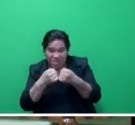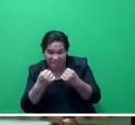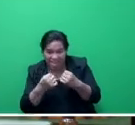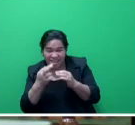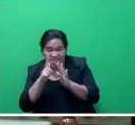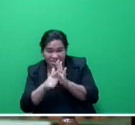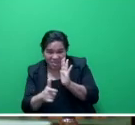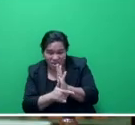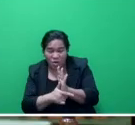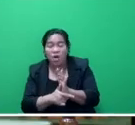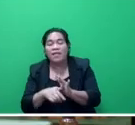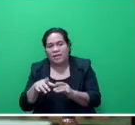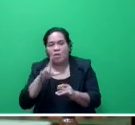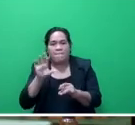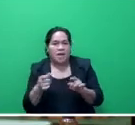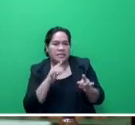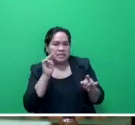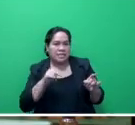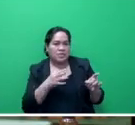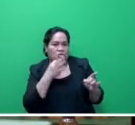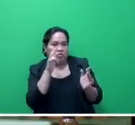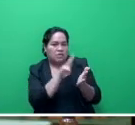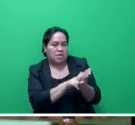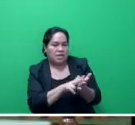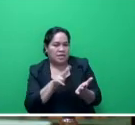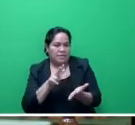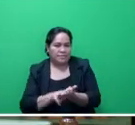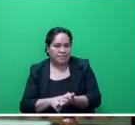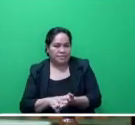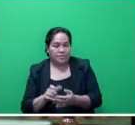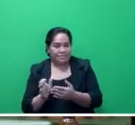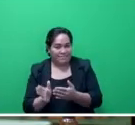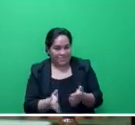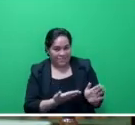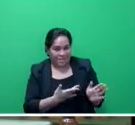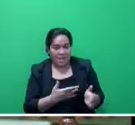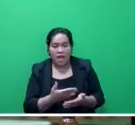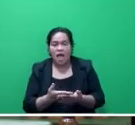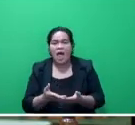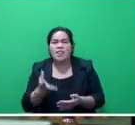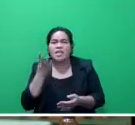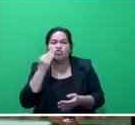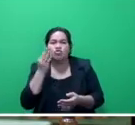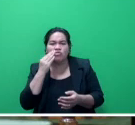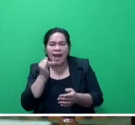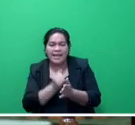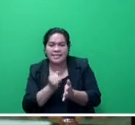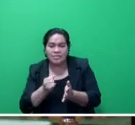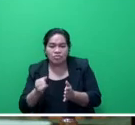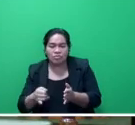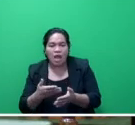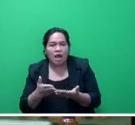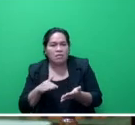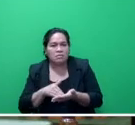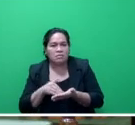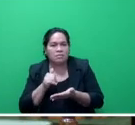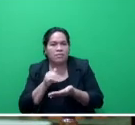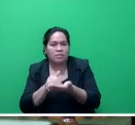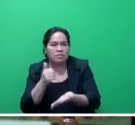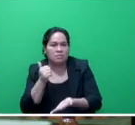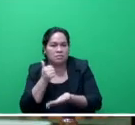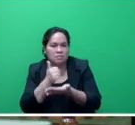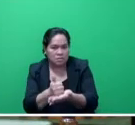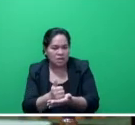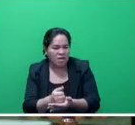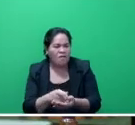accordance with law. Mr. Speaker, sir, to support the livelihoods of Fijians in the sugar industry, we provided a 3-year minimum guaranteed cane price